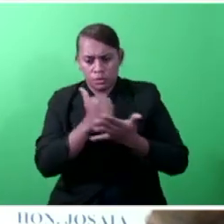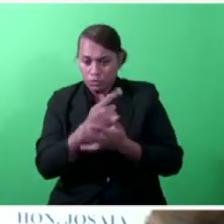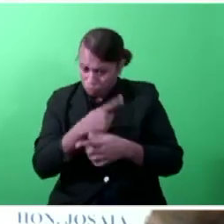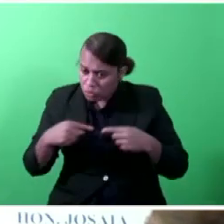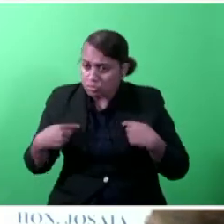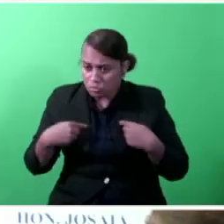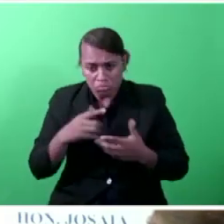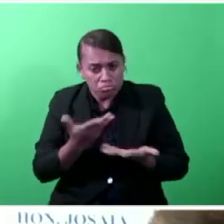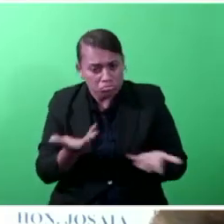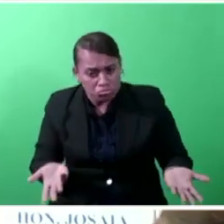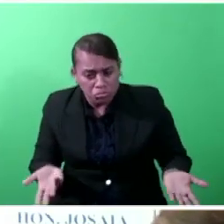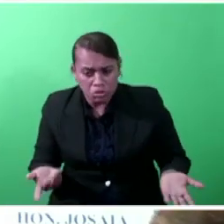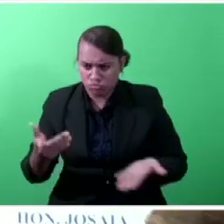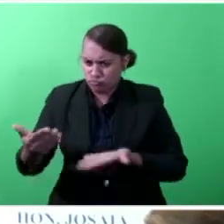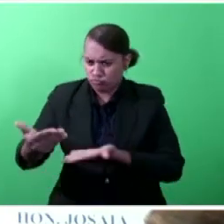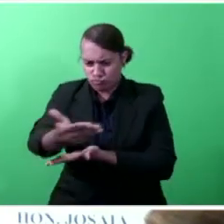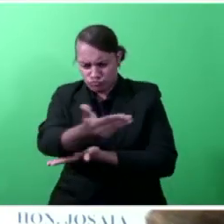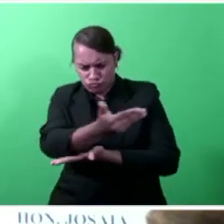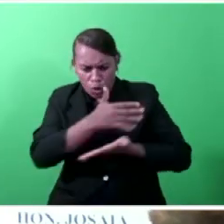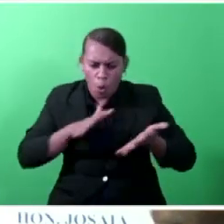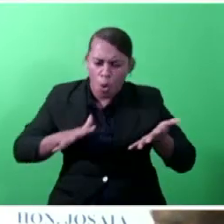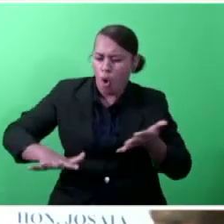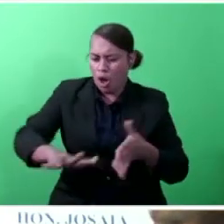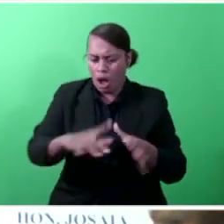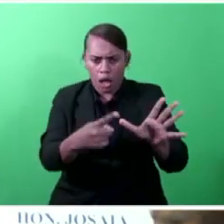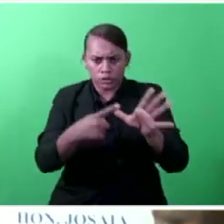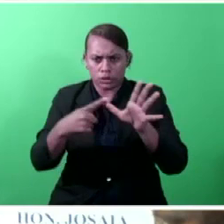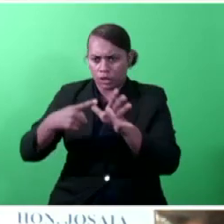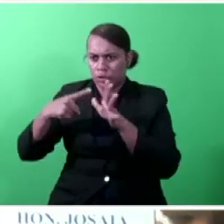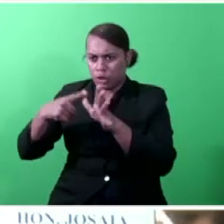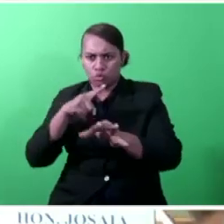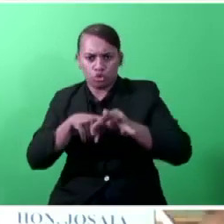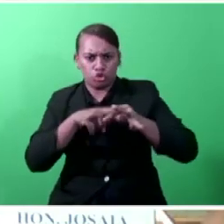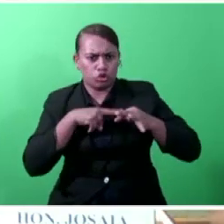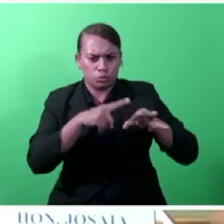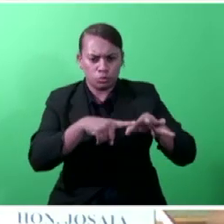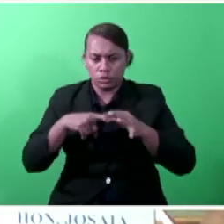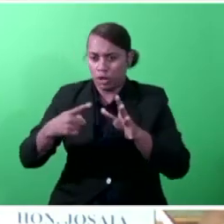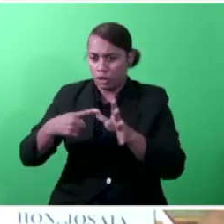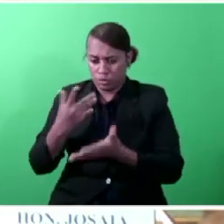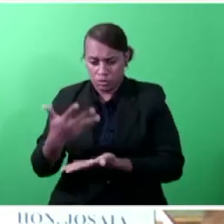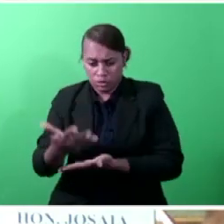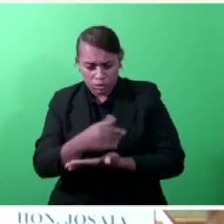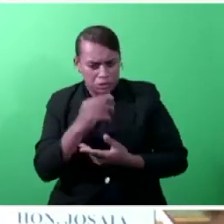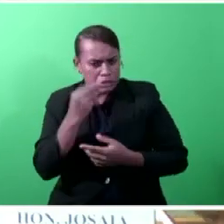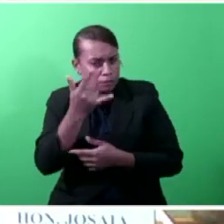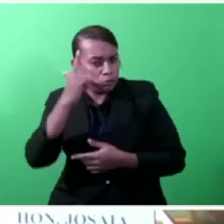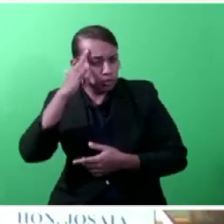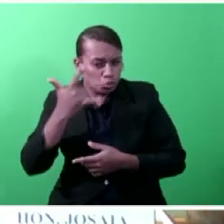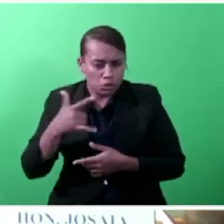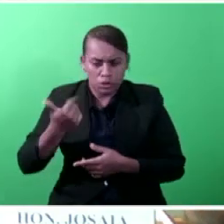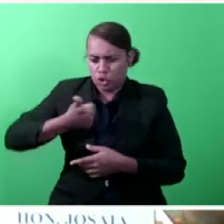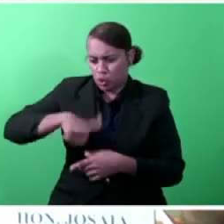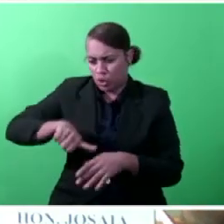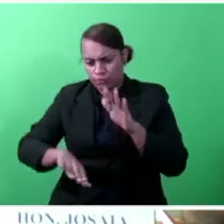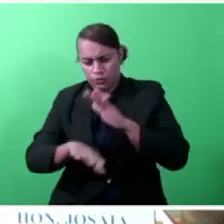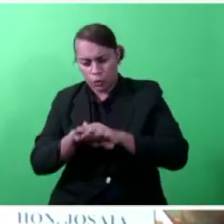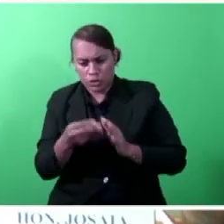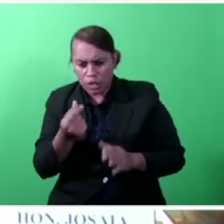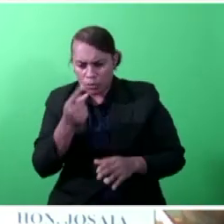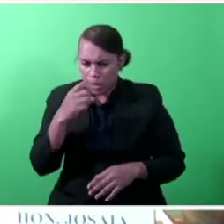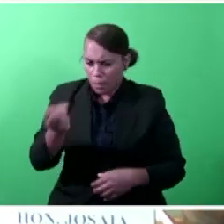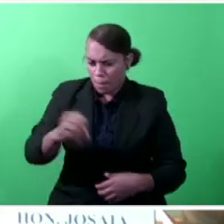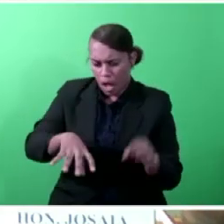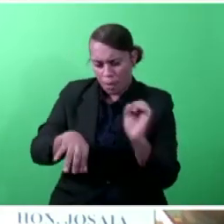all those responses, Mr. Speaker, sir, and some of the suggestions actually have been very useful. And indeed, we are looking at inputting some of